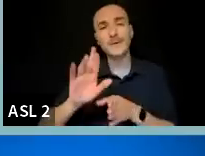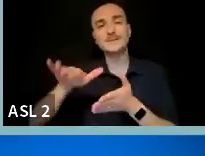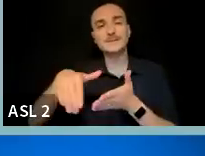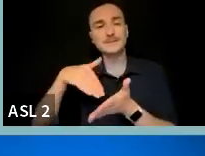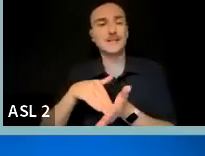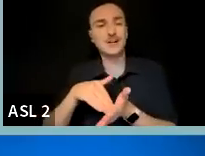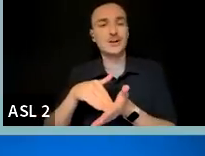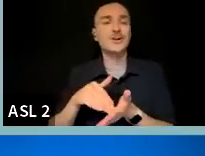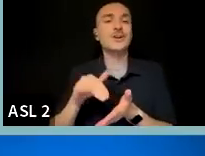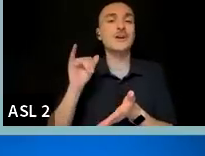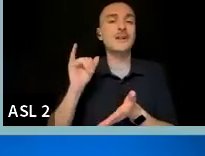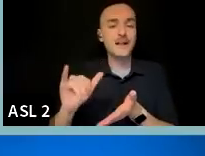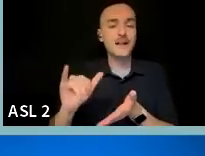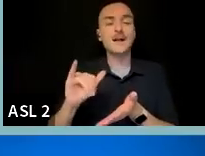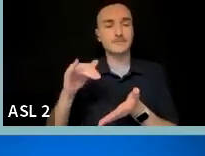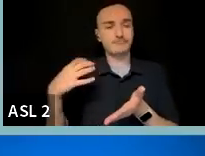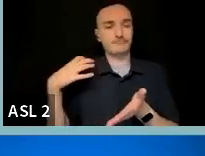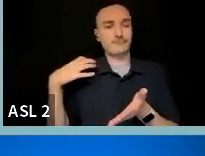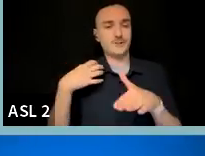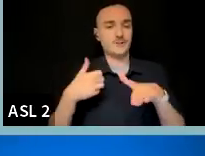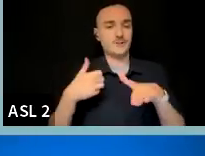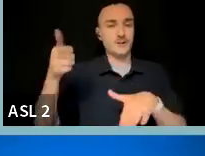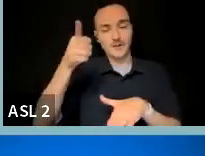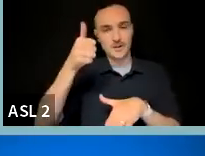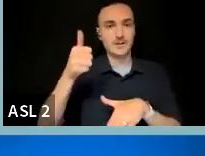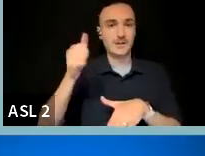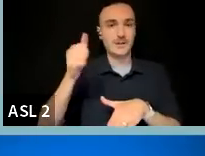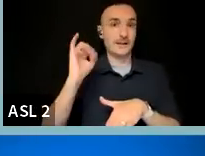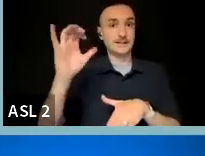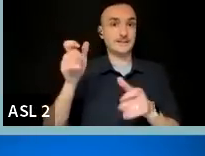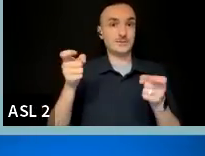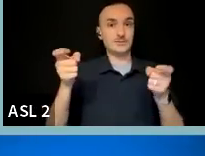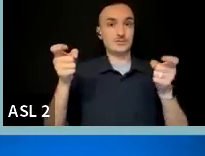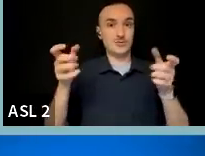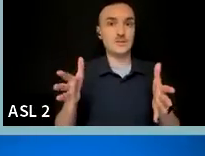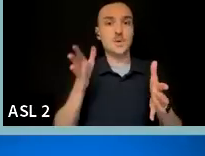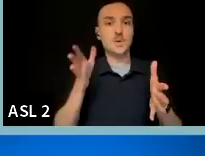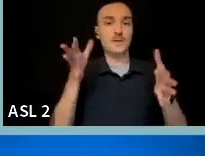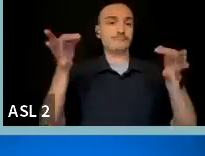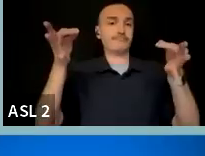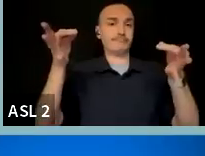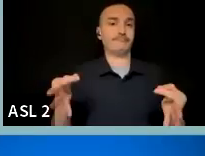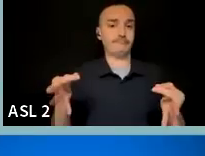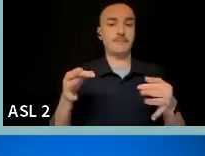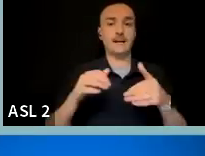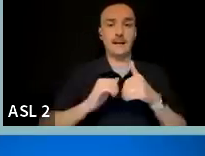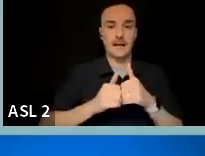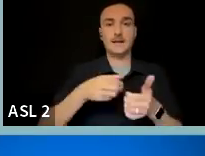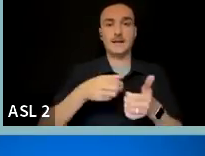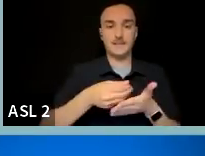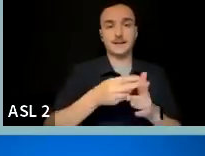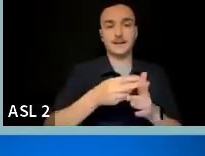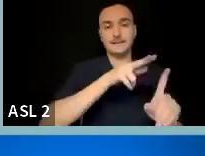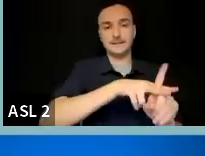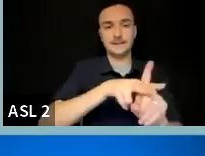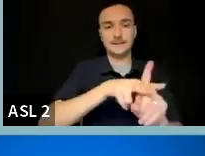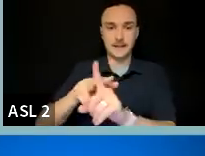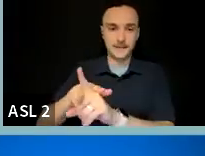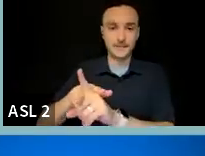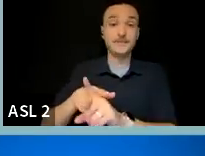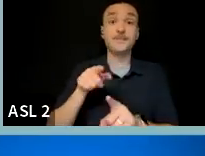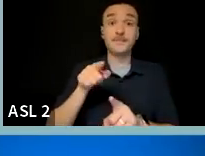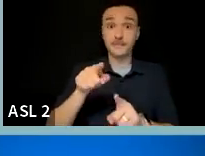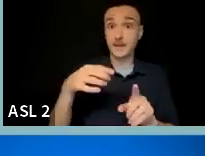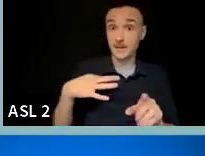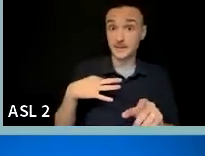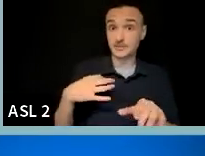the IC director who makes final funding decisions. If your application is selected for award, you will receive a notice of